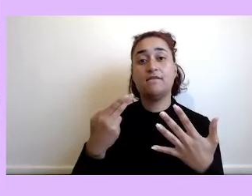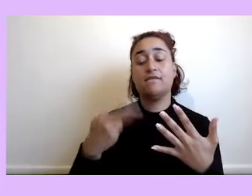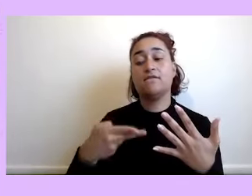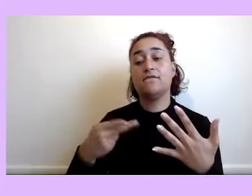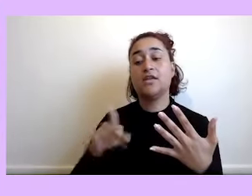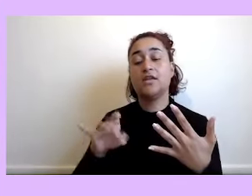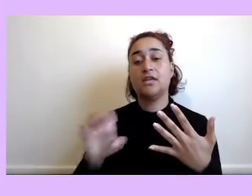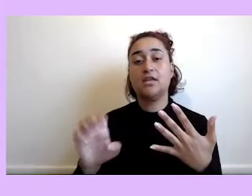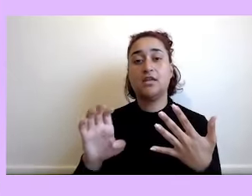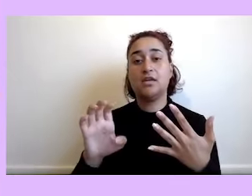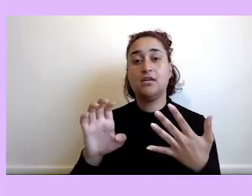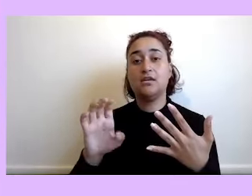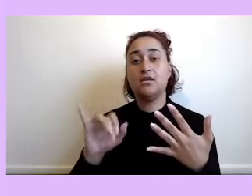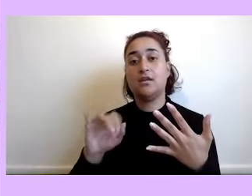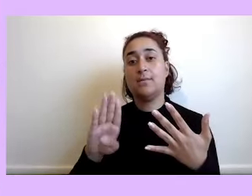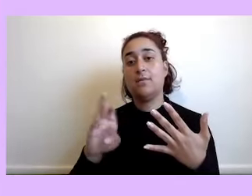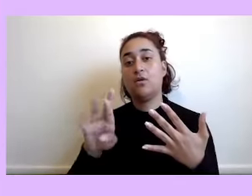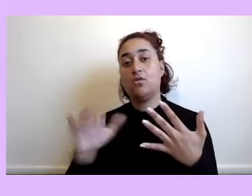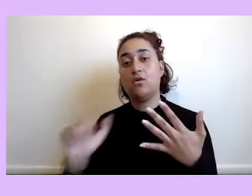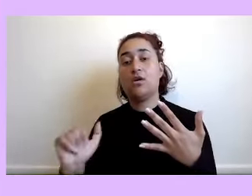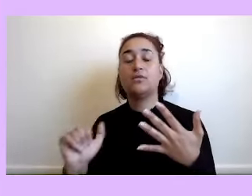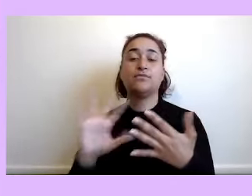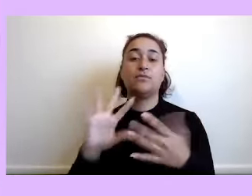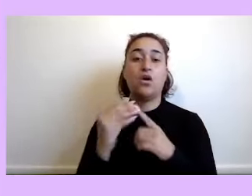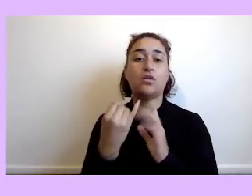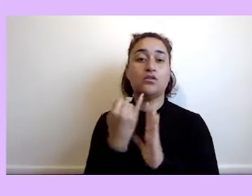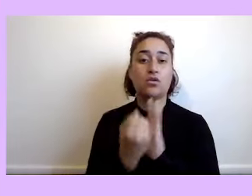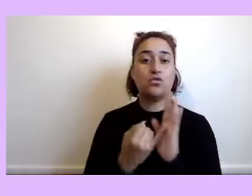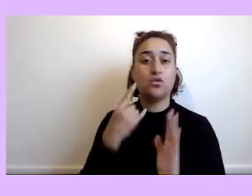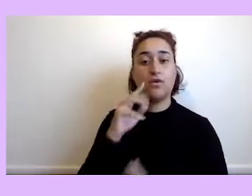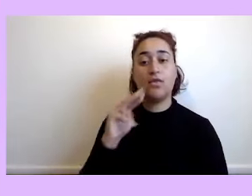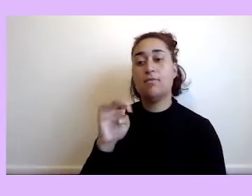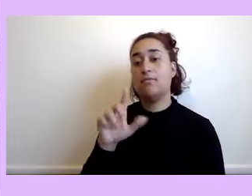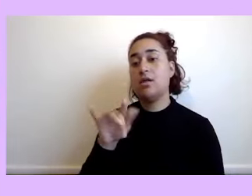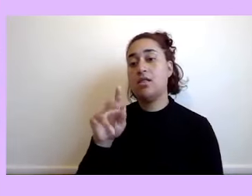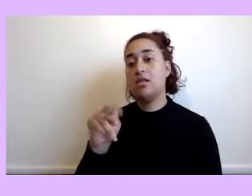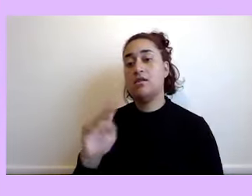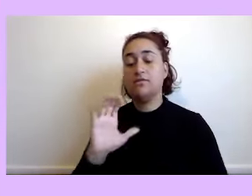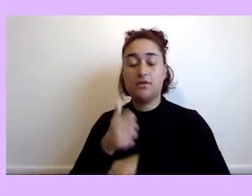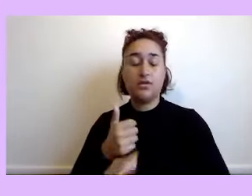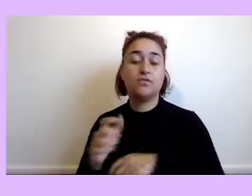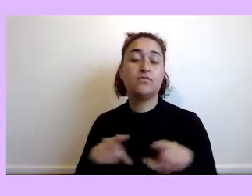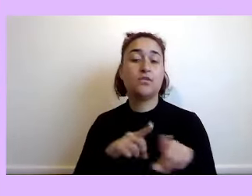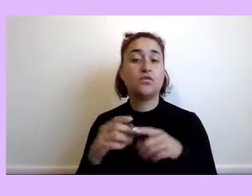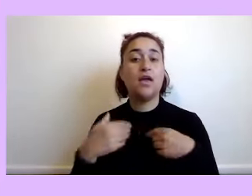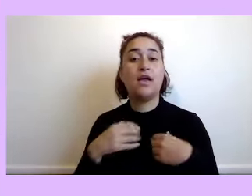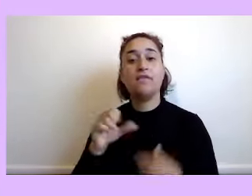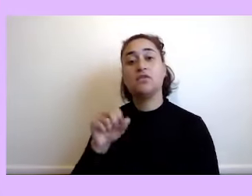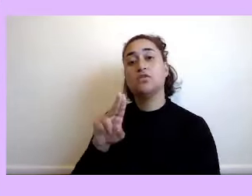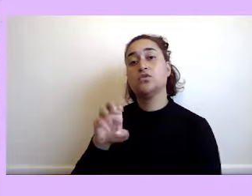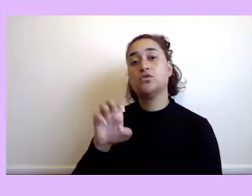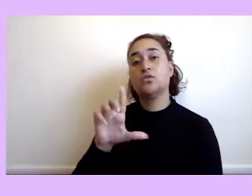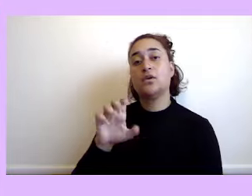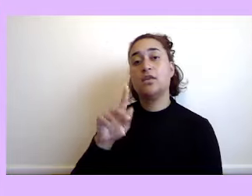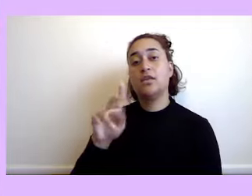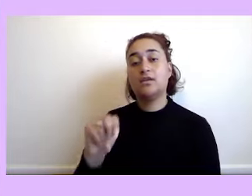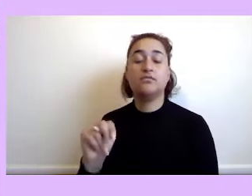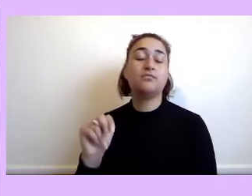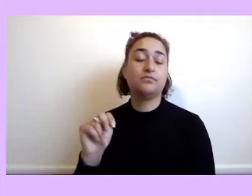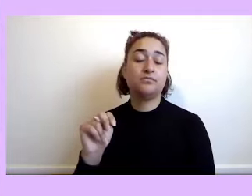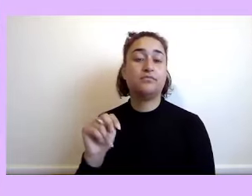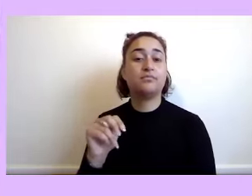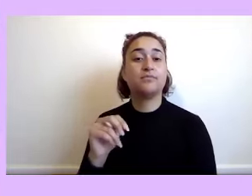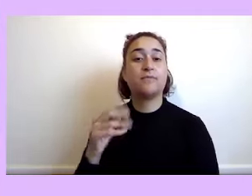the program officer for arts and culture for the Mellon Foundation. And we have Sue Ellen Kroll. Sue Ellen's right there, the